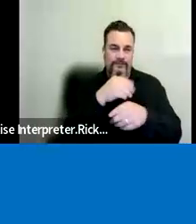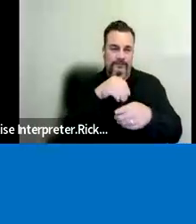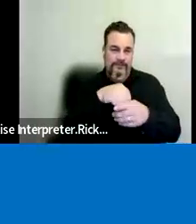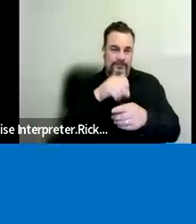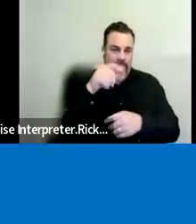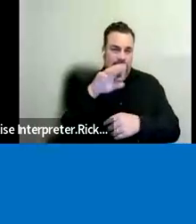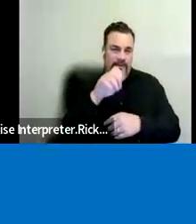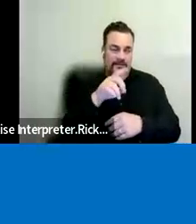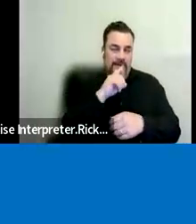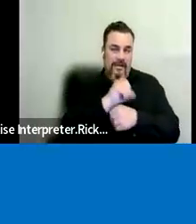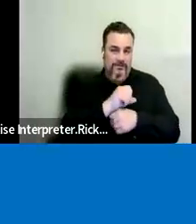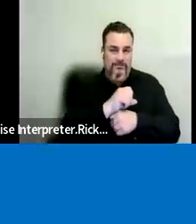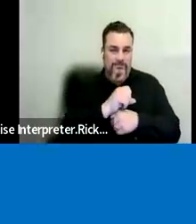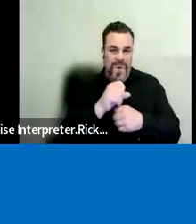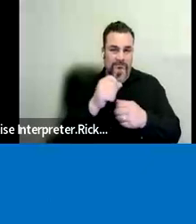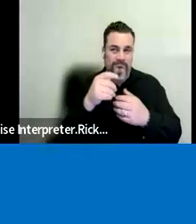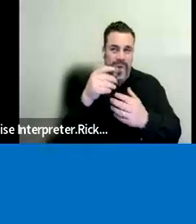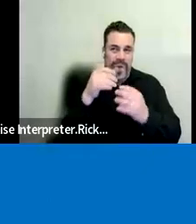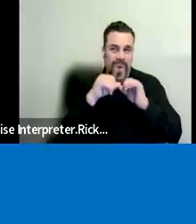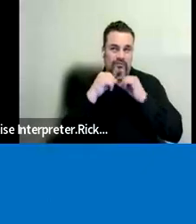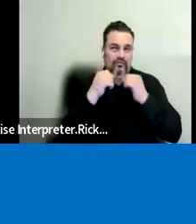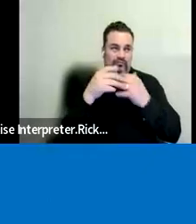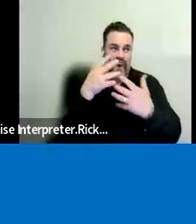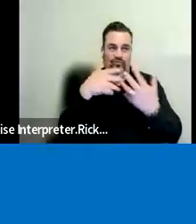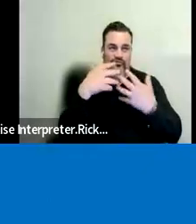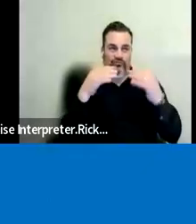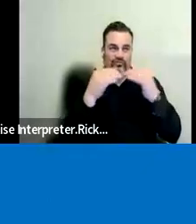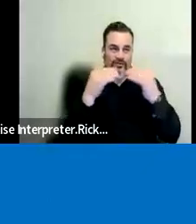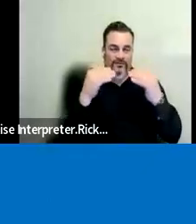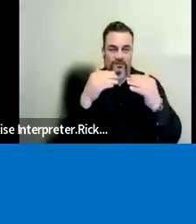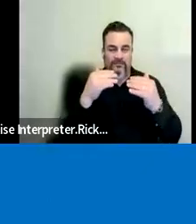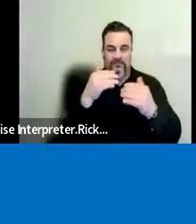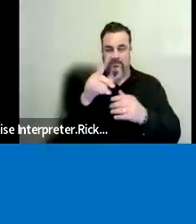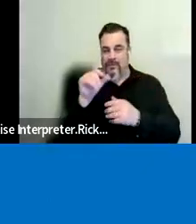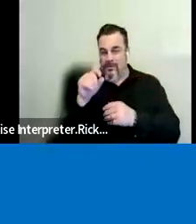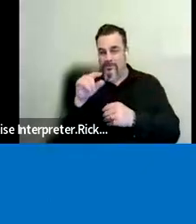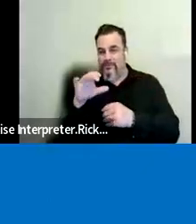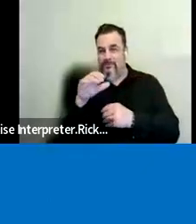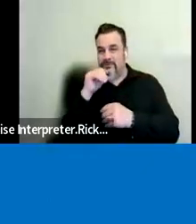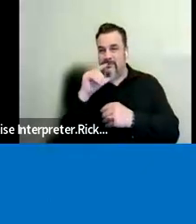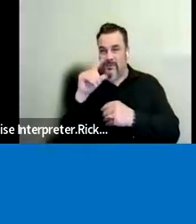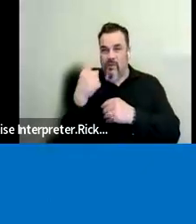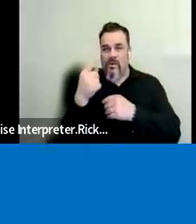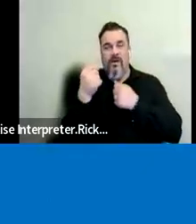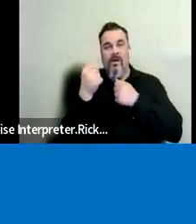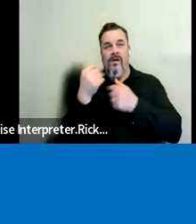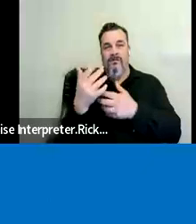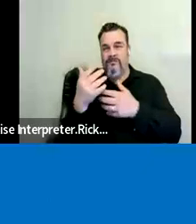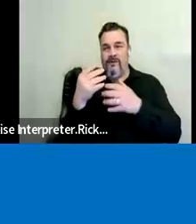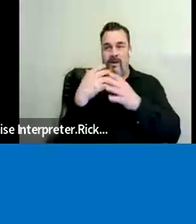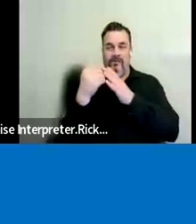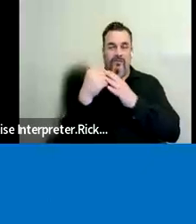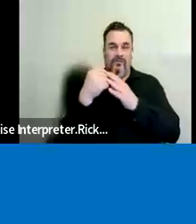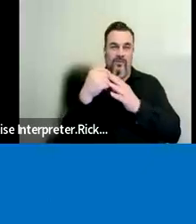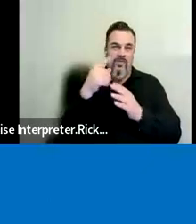is actually a social justice issue. Not only are logistics and warehouses causing outdoor air quality issues, but we